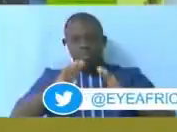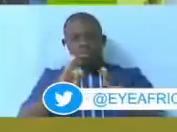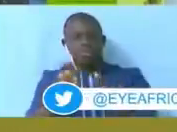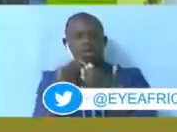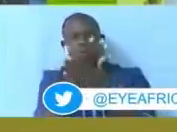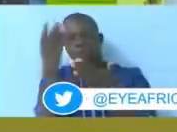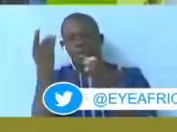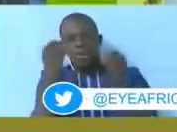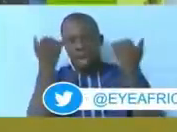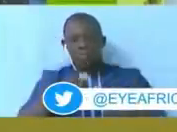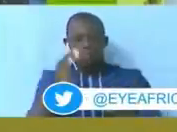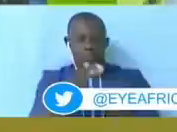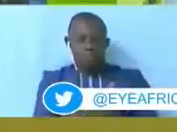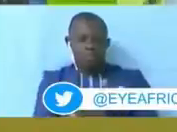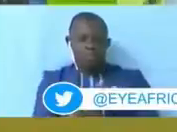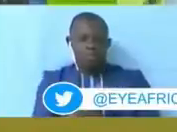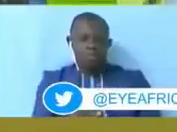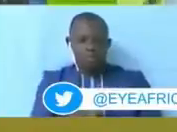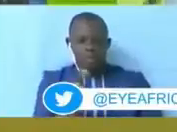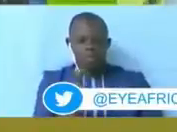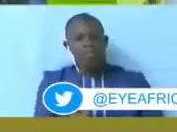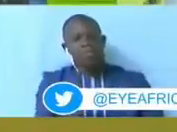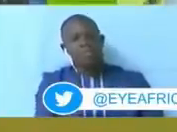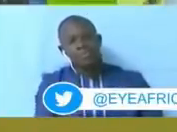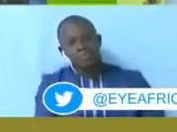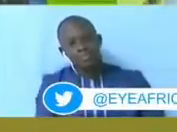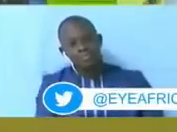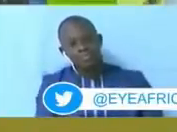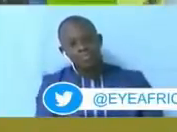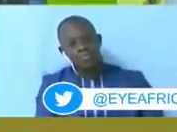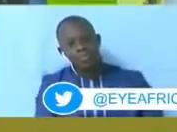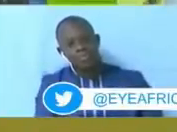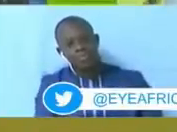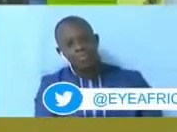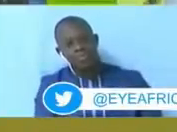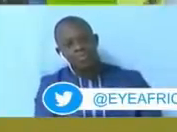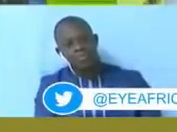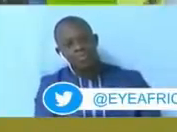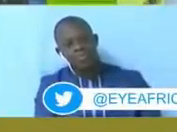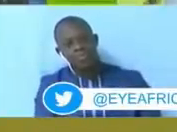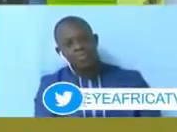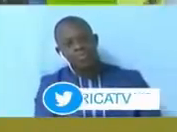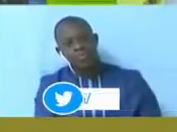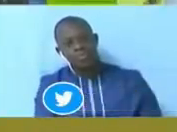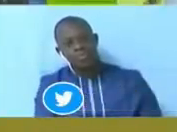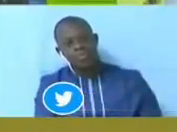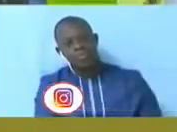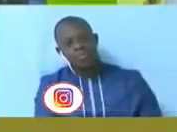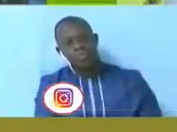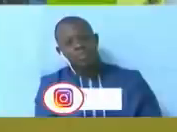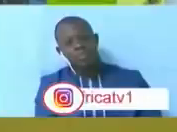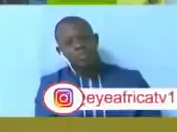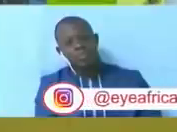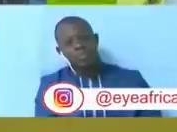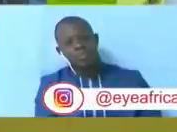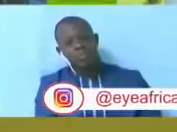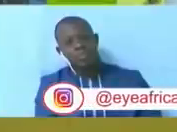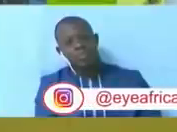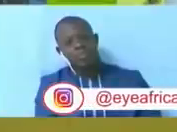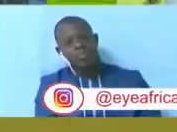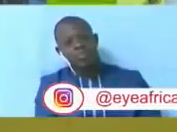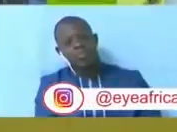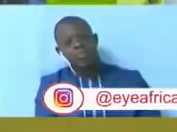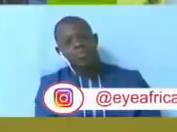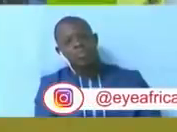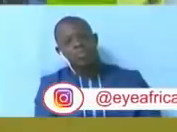ko komi kanim soldier rol miyal anko ikana ikamol danda nankiti bunda ti fenne miyal anka mang danda kakanu. It's only